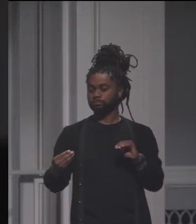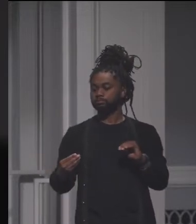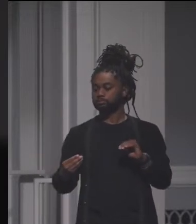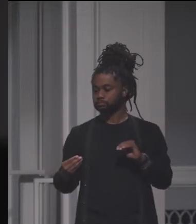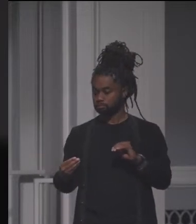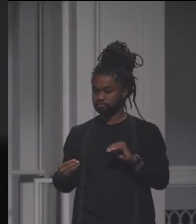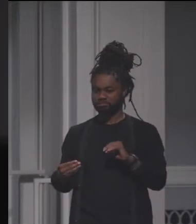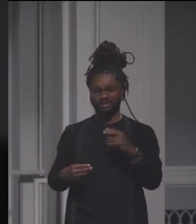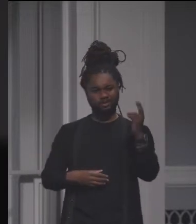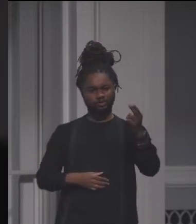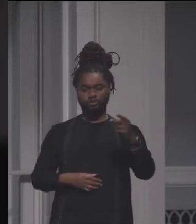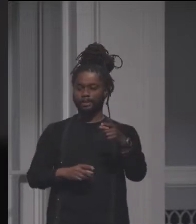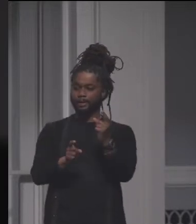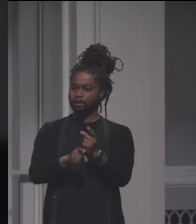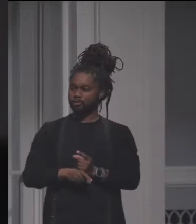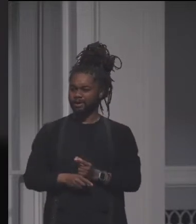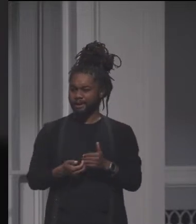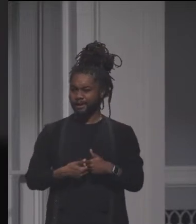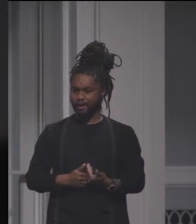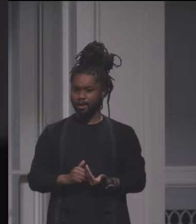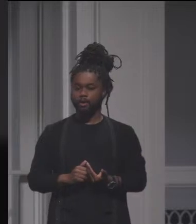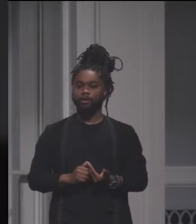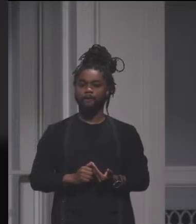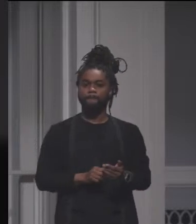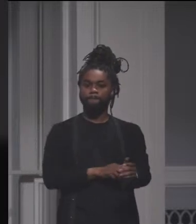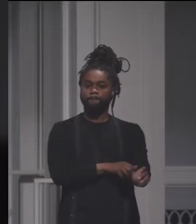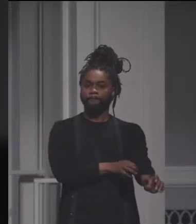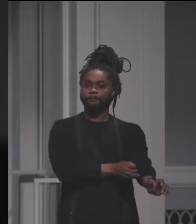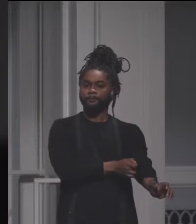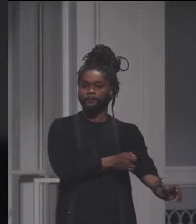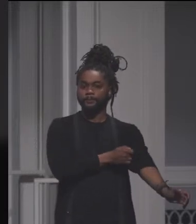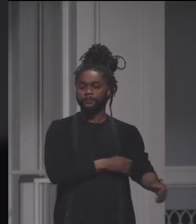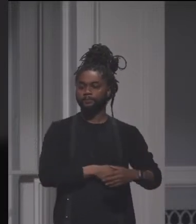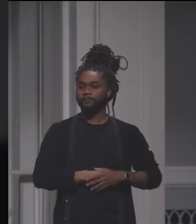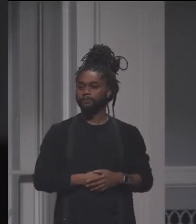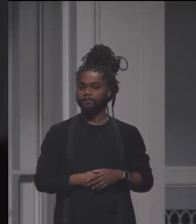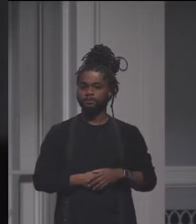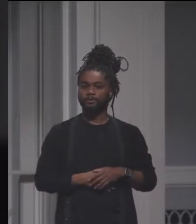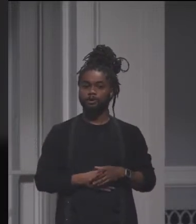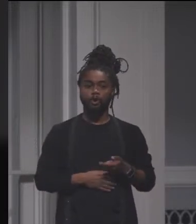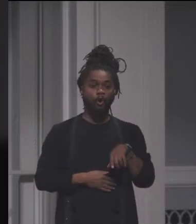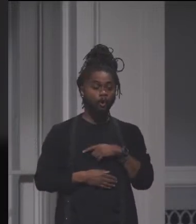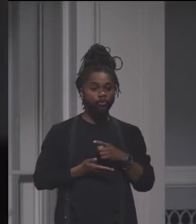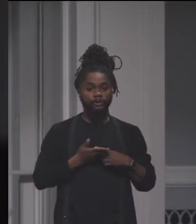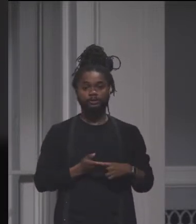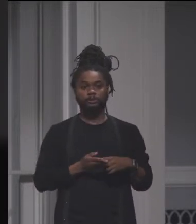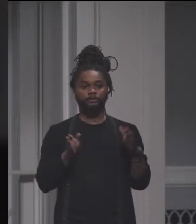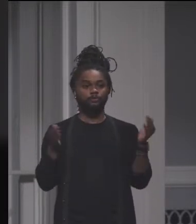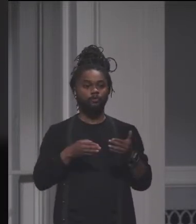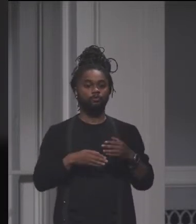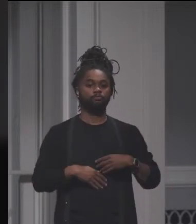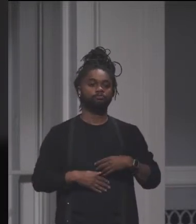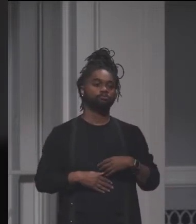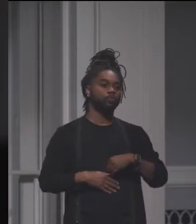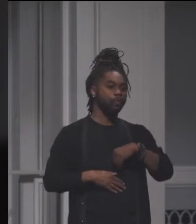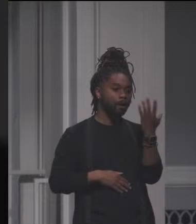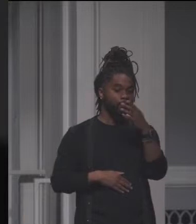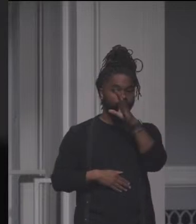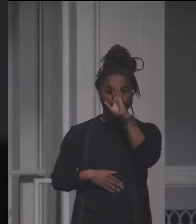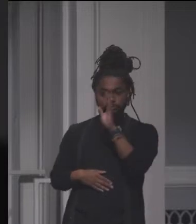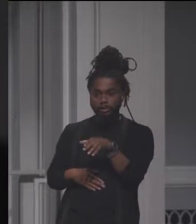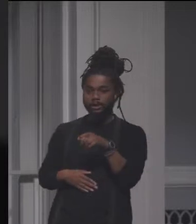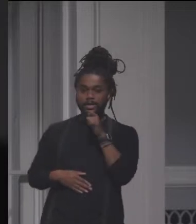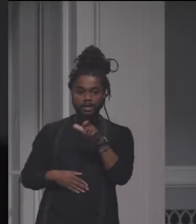historically accurate, it could, quote, "It could not be a story of only straight, white, non-disabled men.